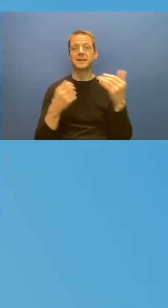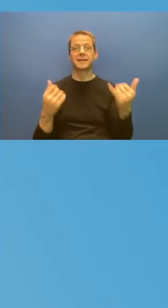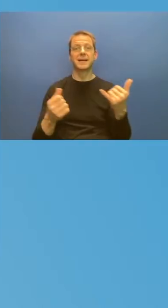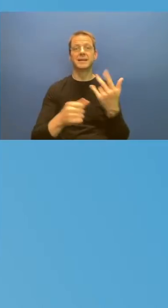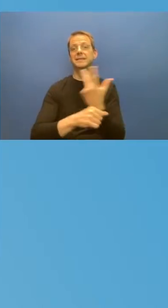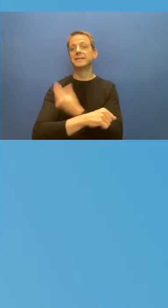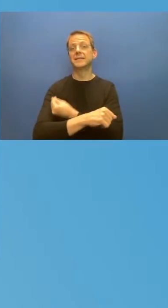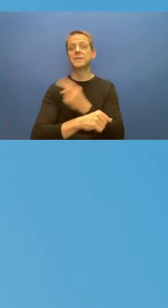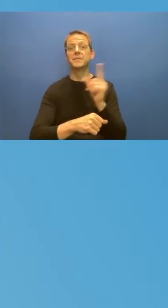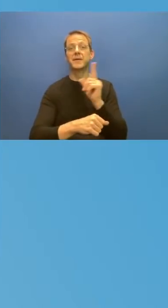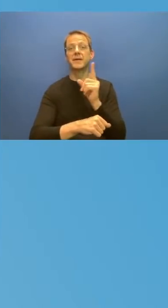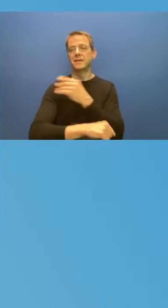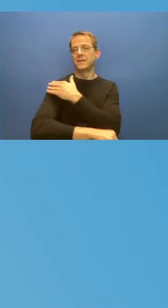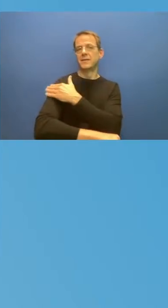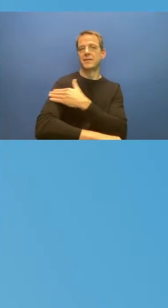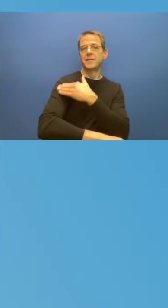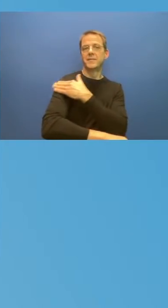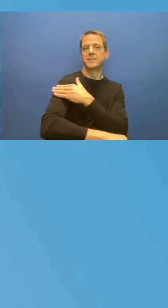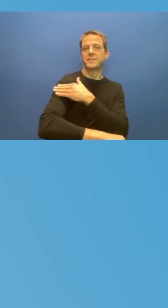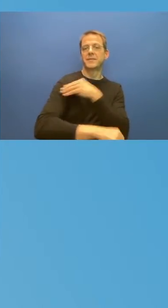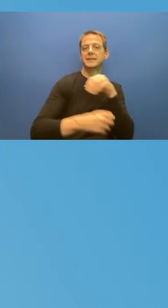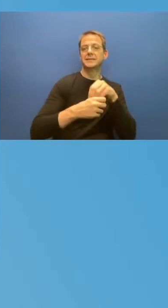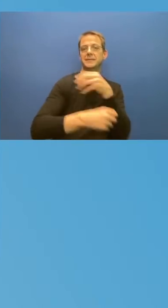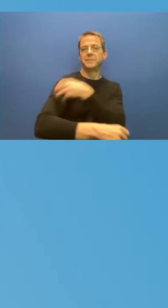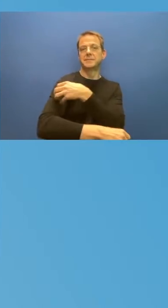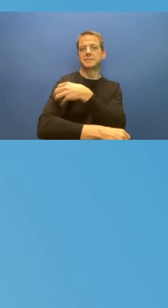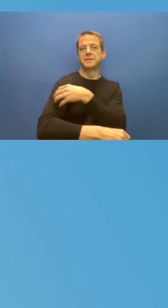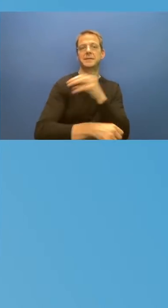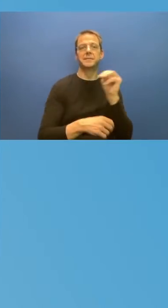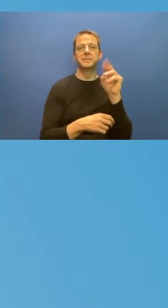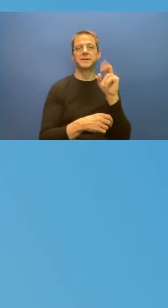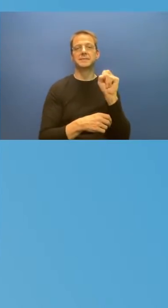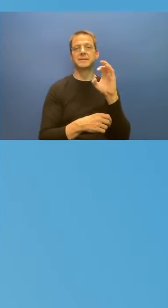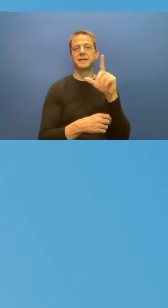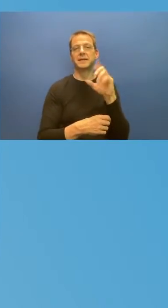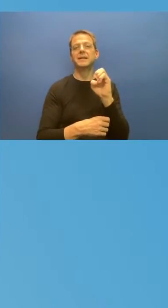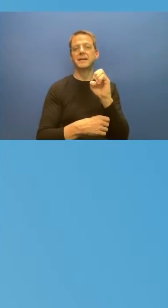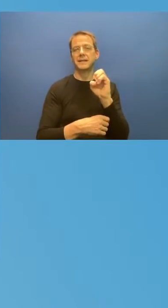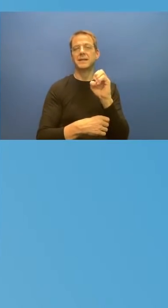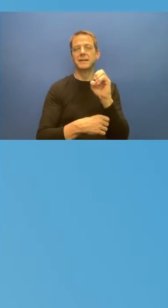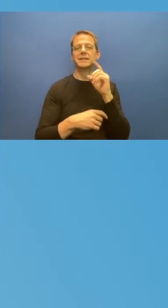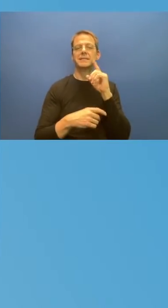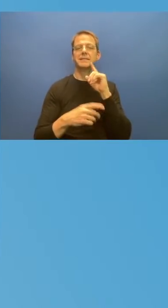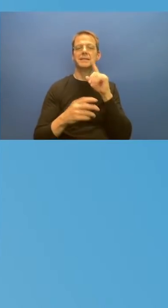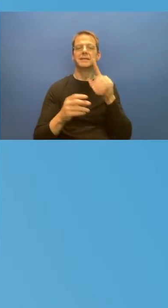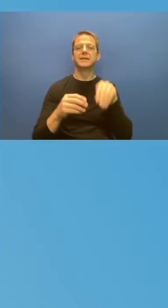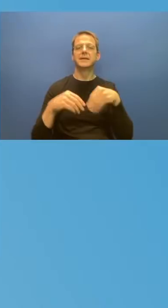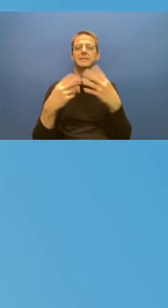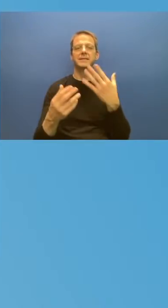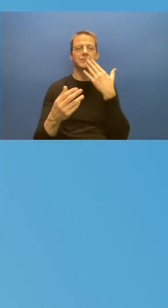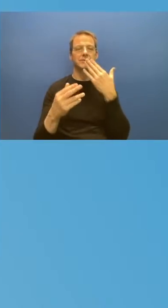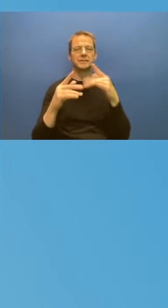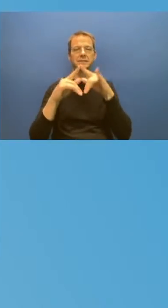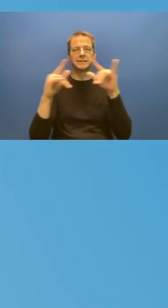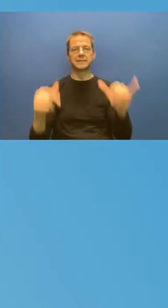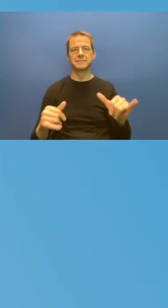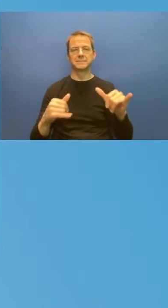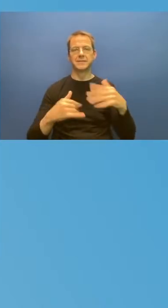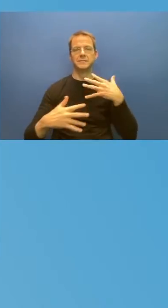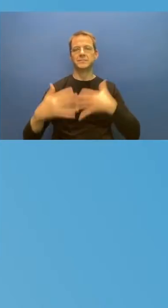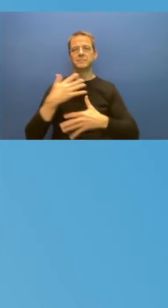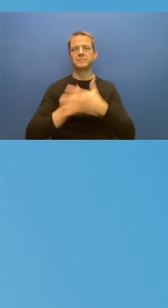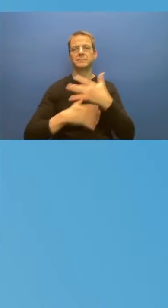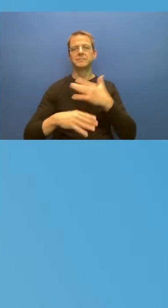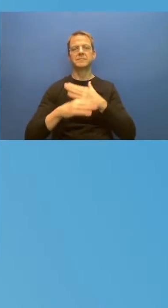systemic immune response, which is going to protect our lower respiratory tract more efficiently than our upper respiratory tract, which